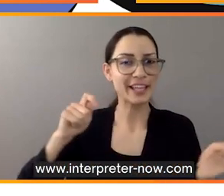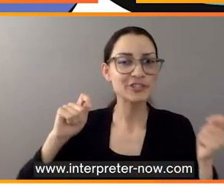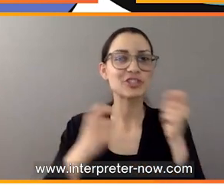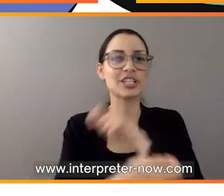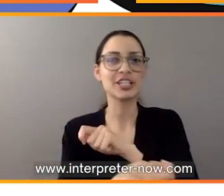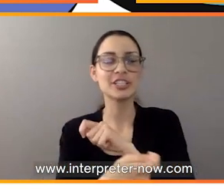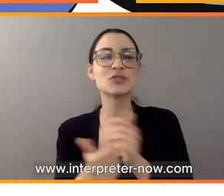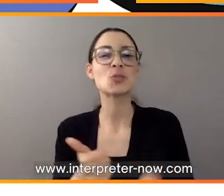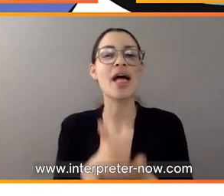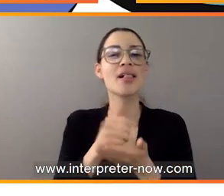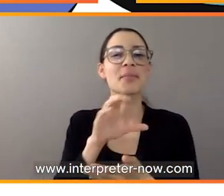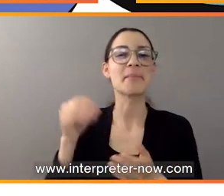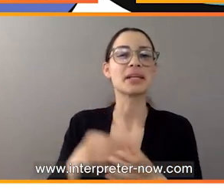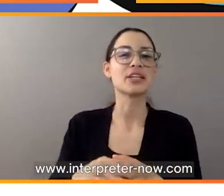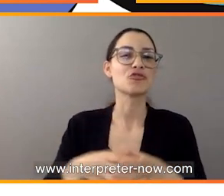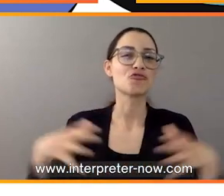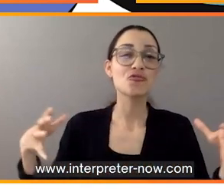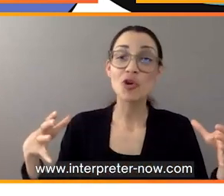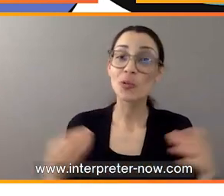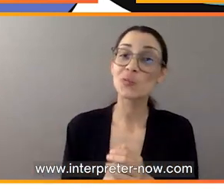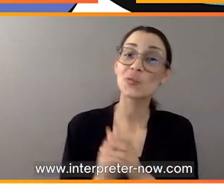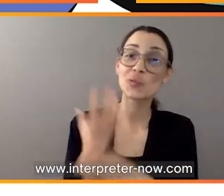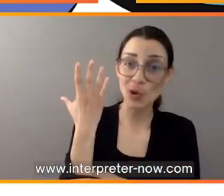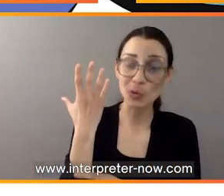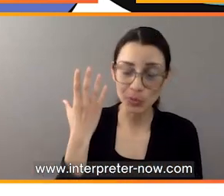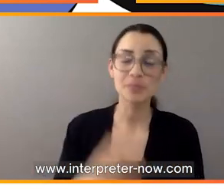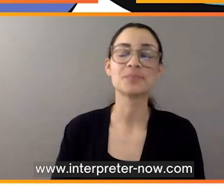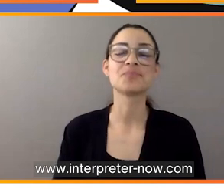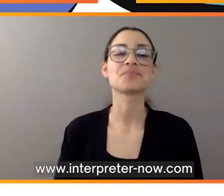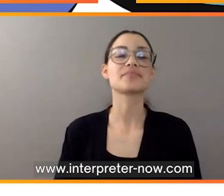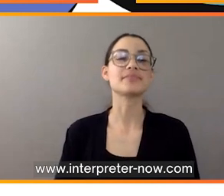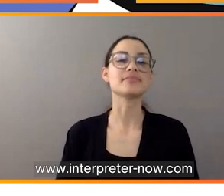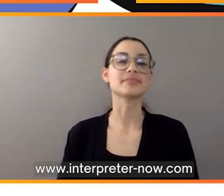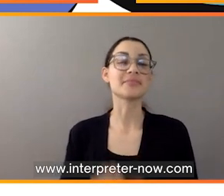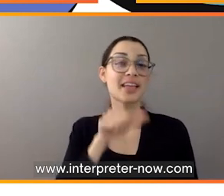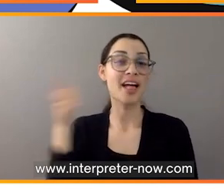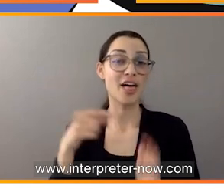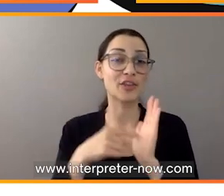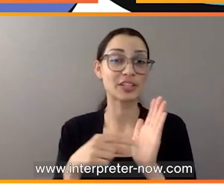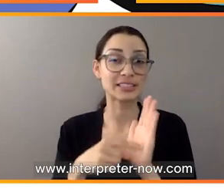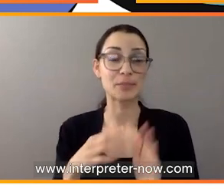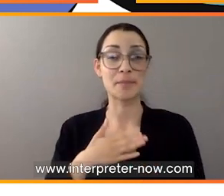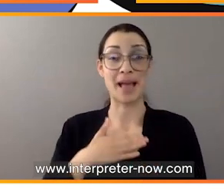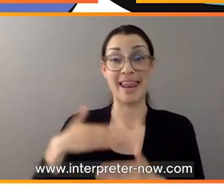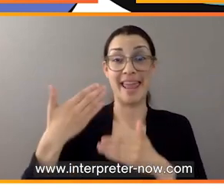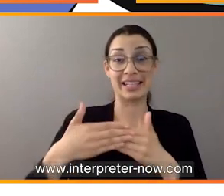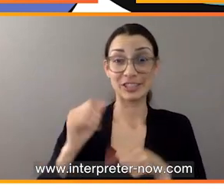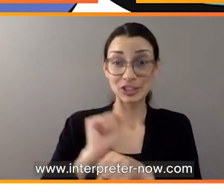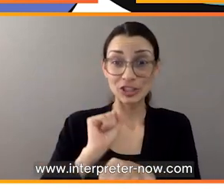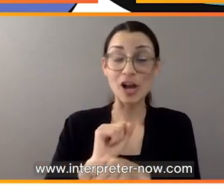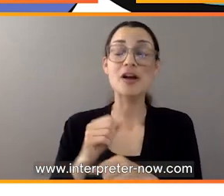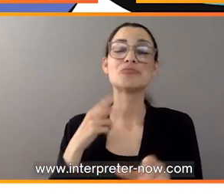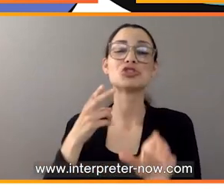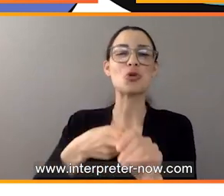really quickly is actually the next job after that was joining GameStop. And GameStop is this video game